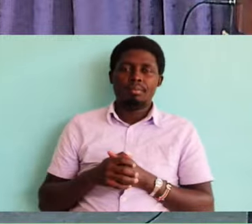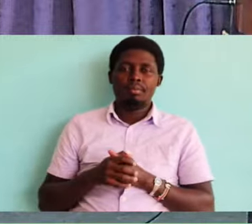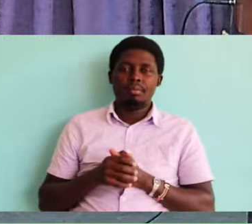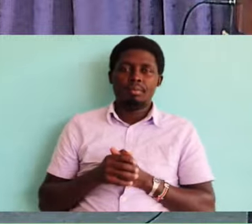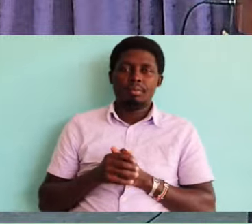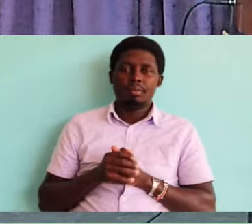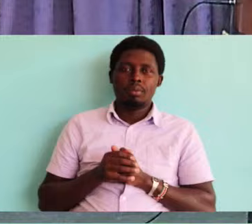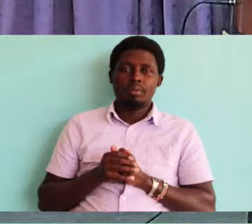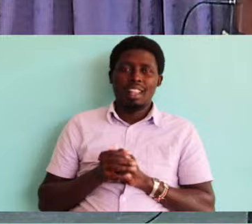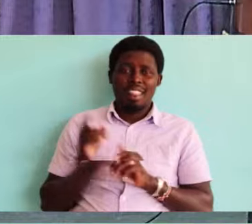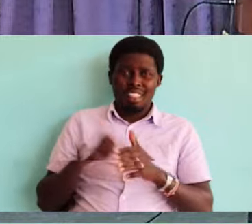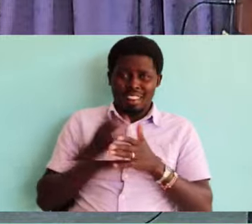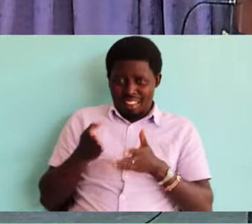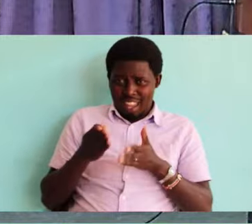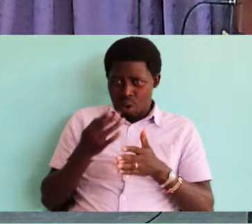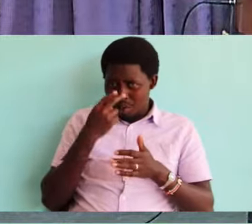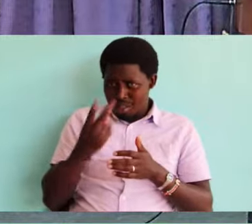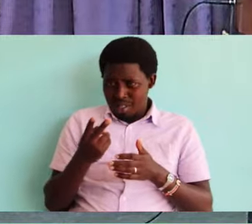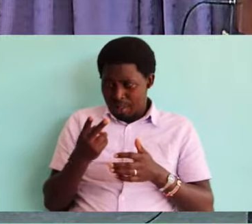And here we see that